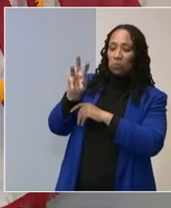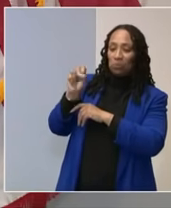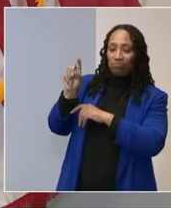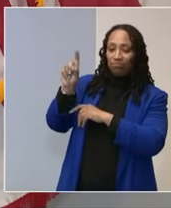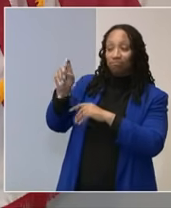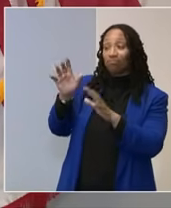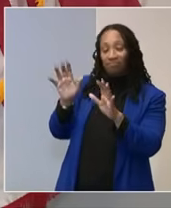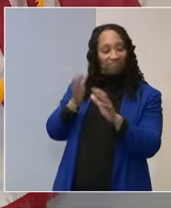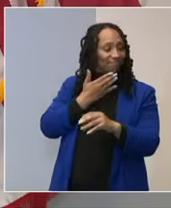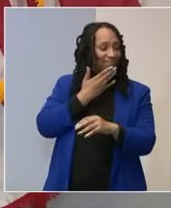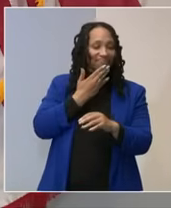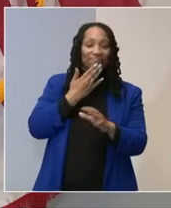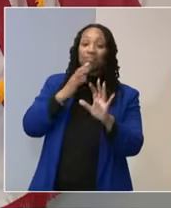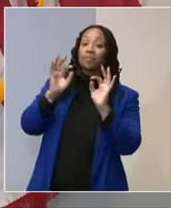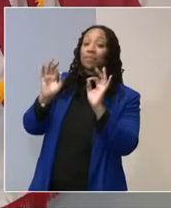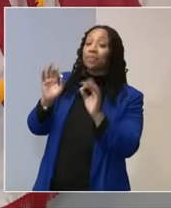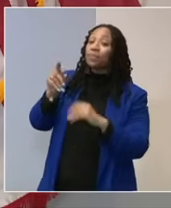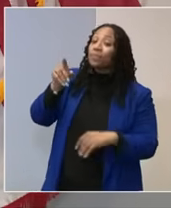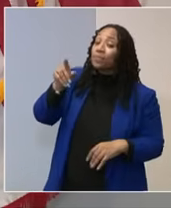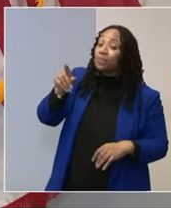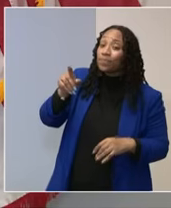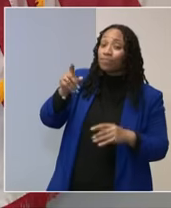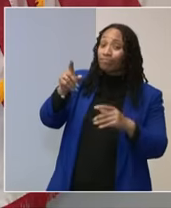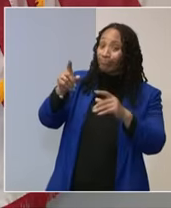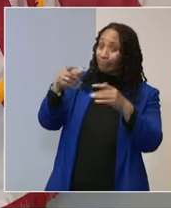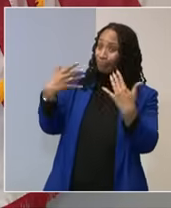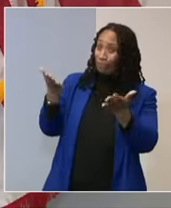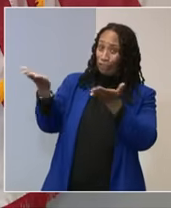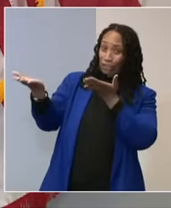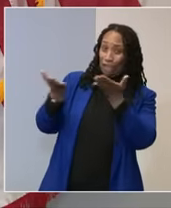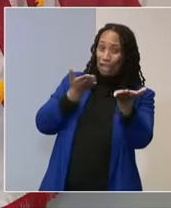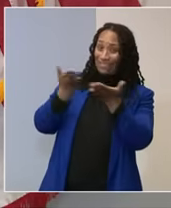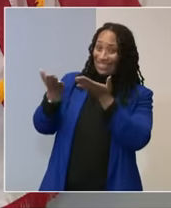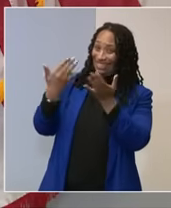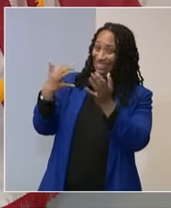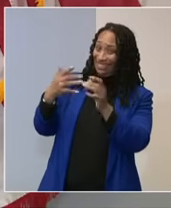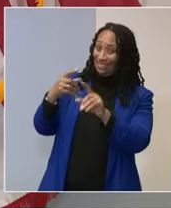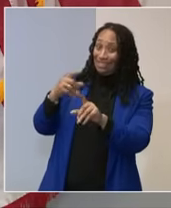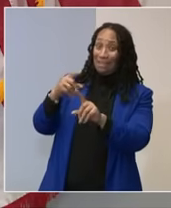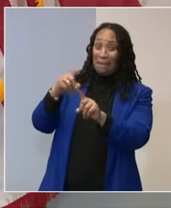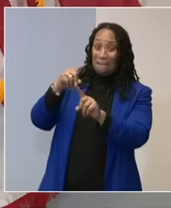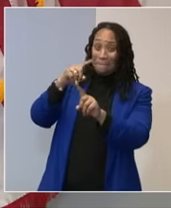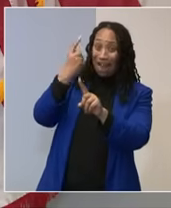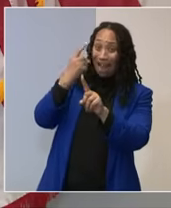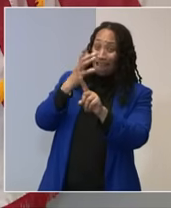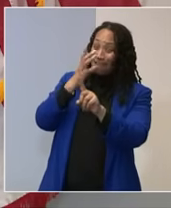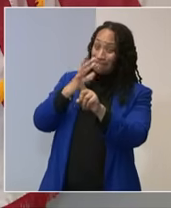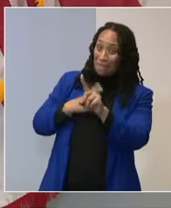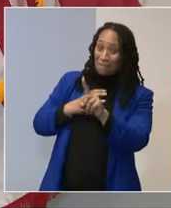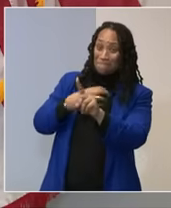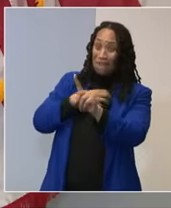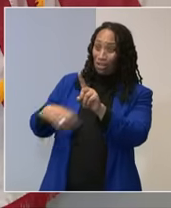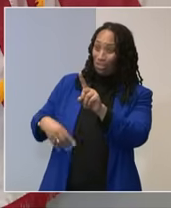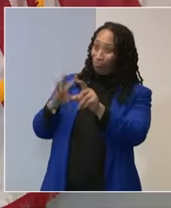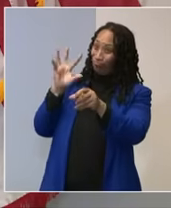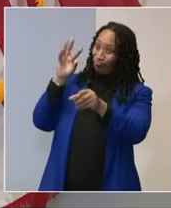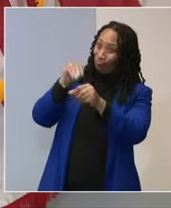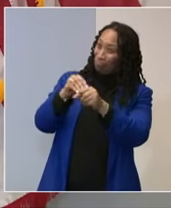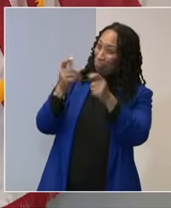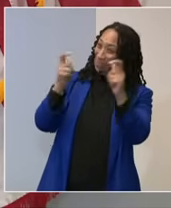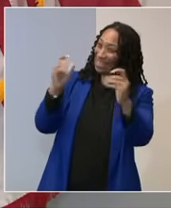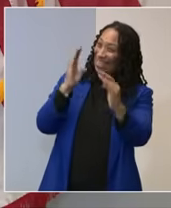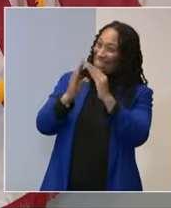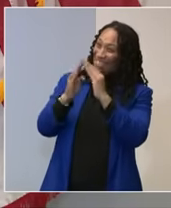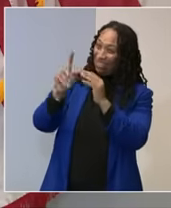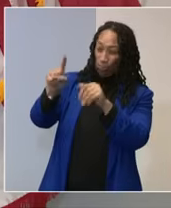are the longest serving black mayor in a major city, and you decided to say that you wanted to pass the baton. Can you tell